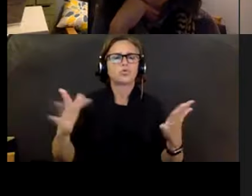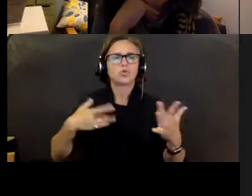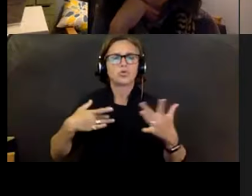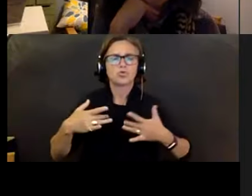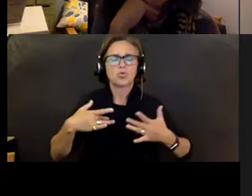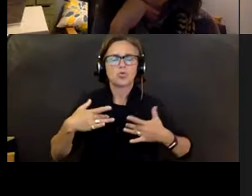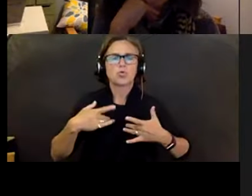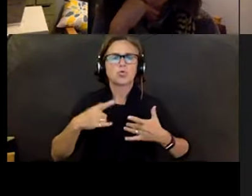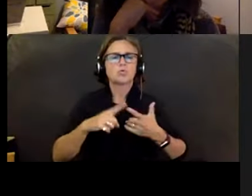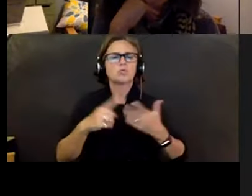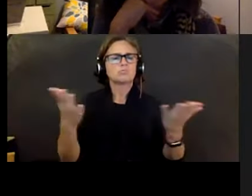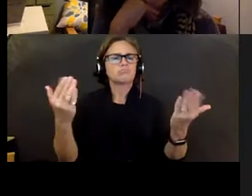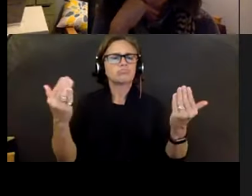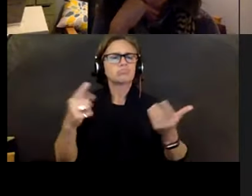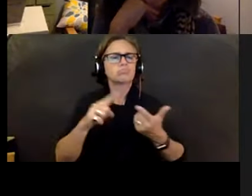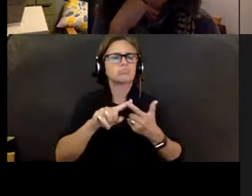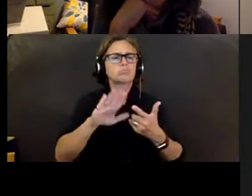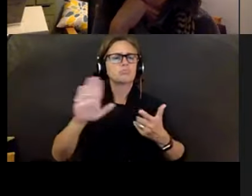discrimination or bias of any kind.